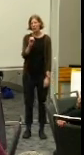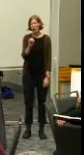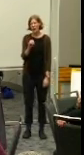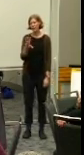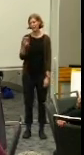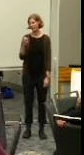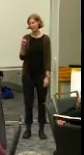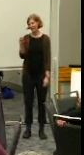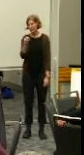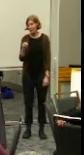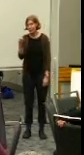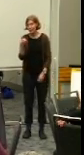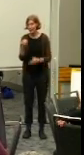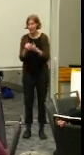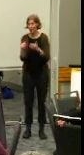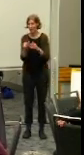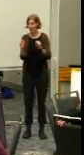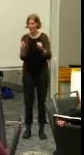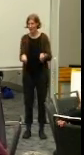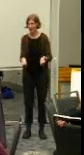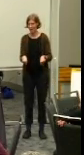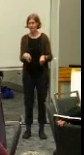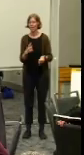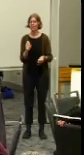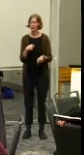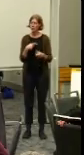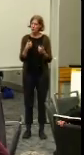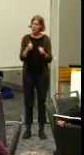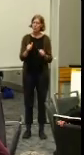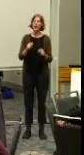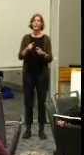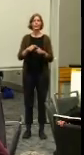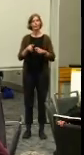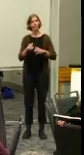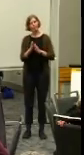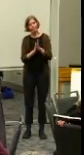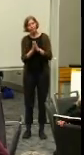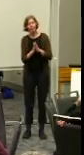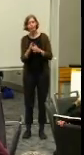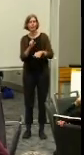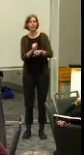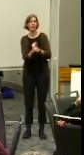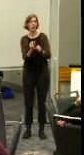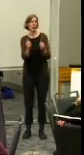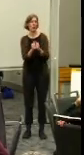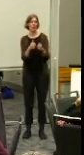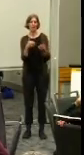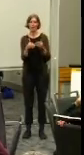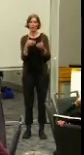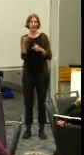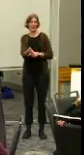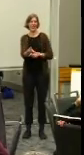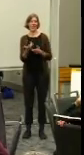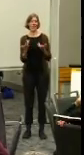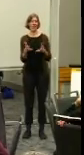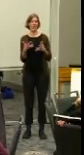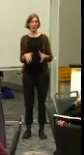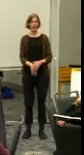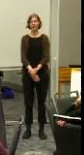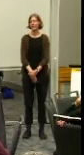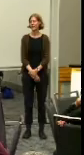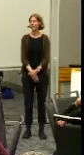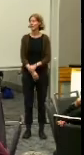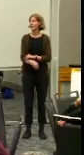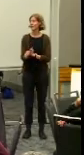nowhere near that. So we're really trying to get our feet wet and cut our teeth and work this out. So actually, along our conversations with Access Architecture, and Brendan